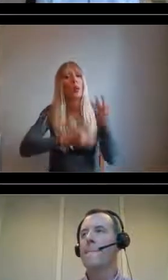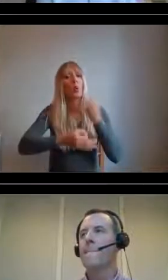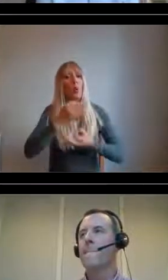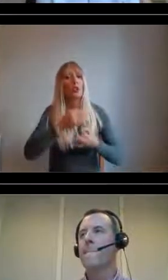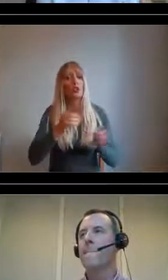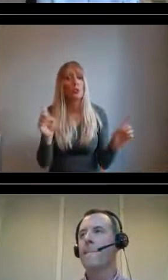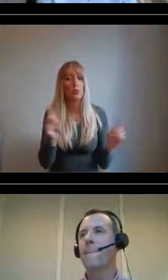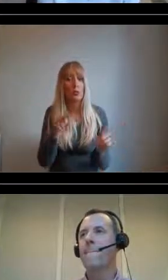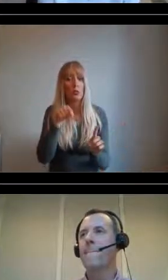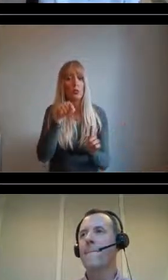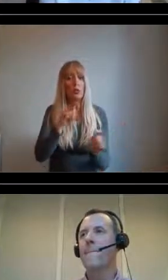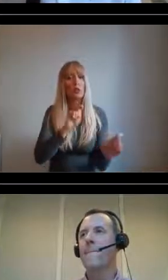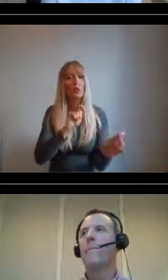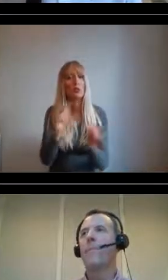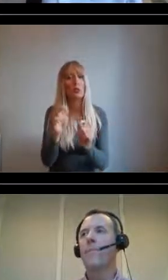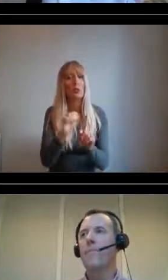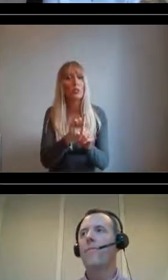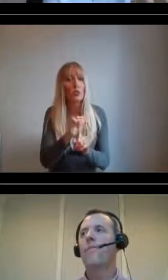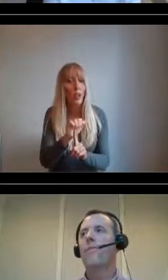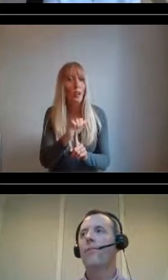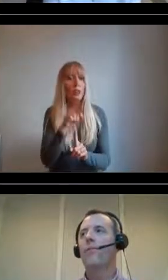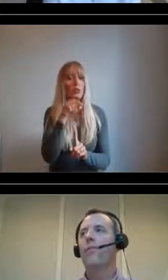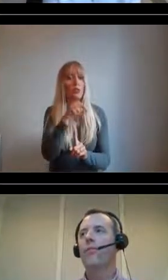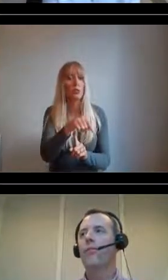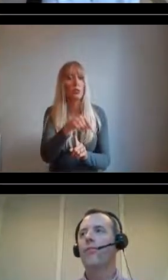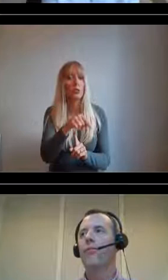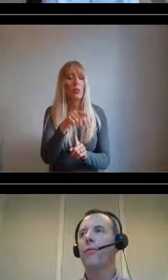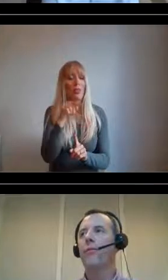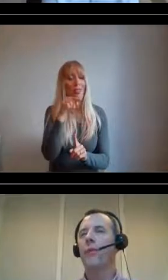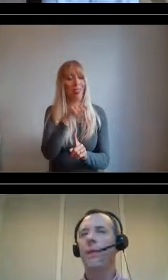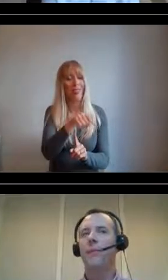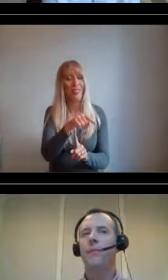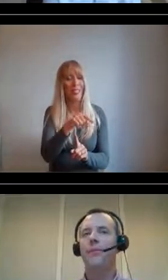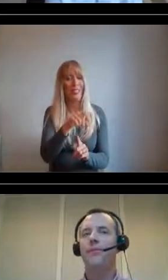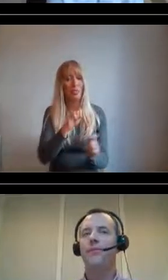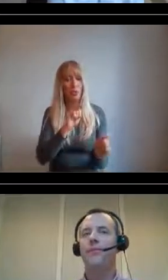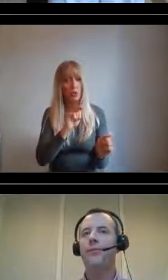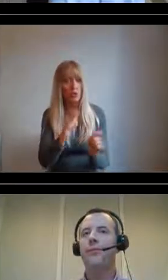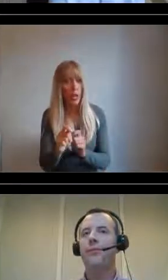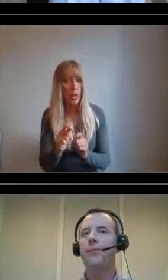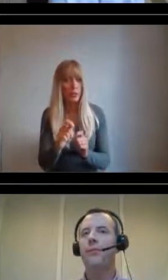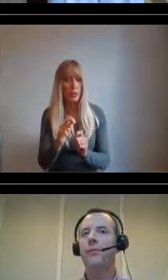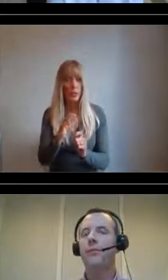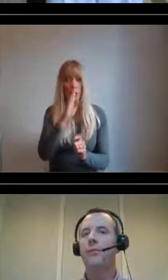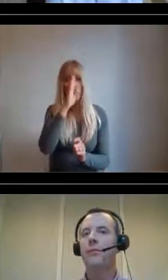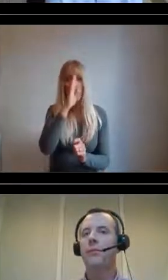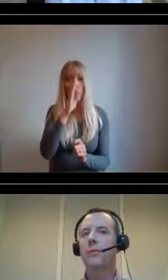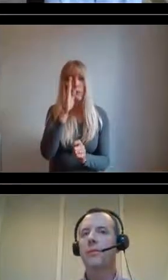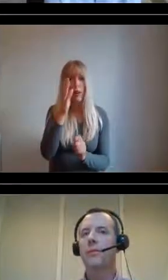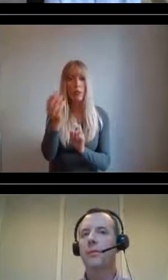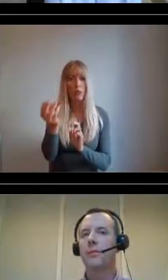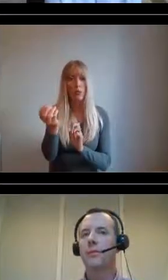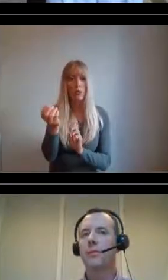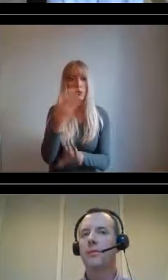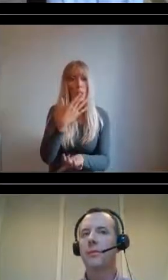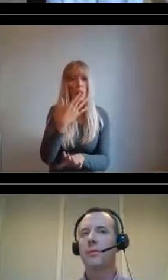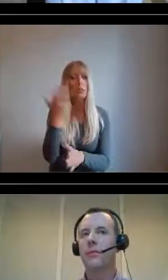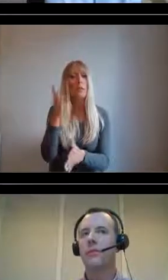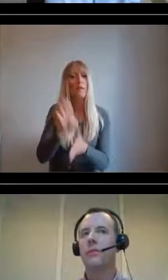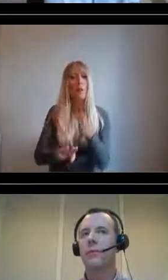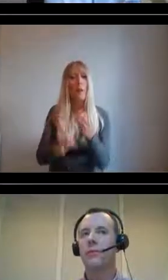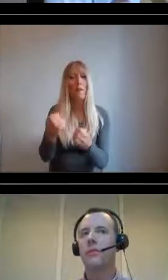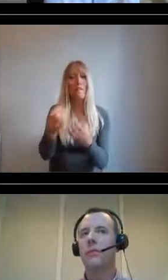The refinements that we're talking about in this consultation, there's a question, are these refinements a direct response to feedback received from the